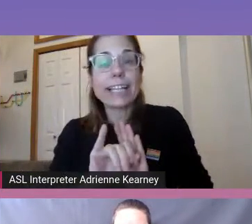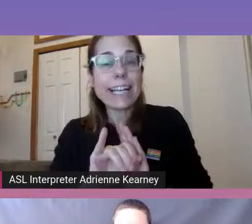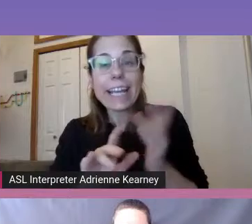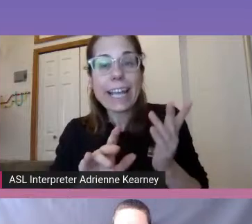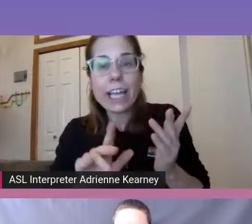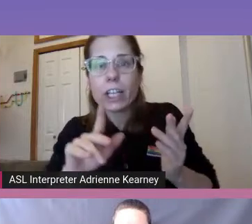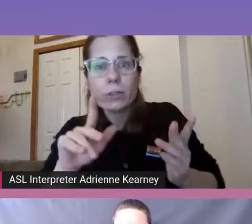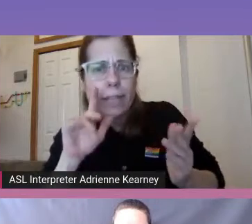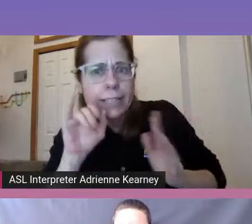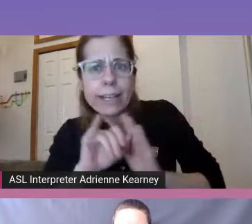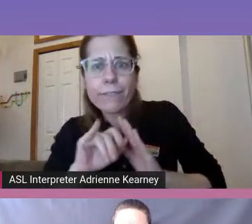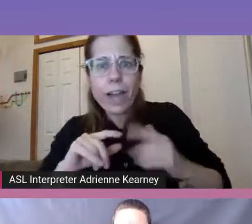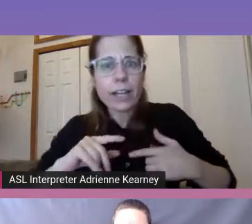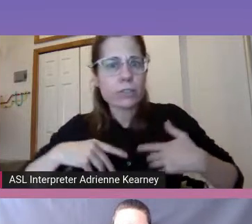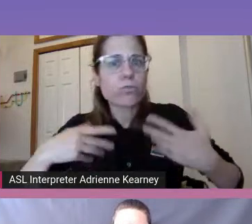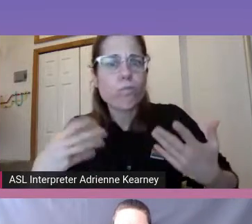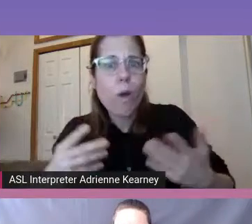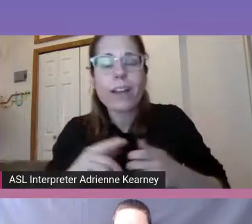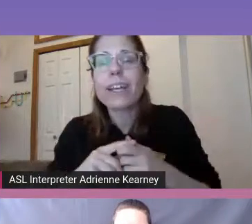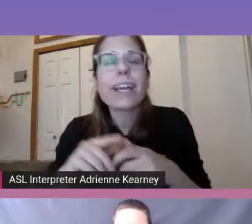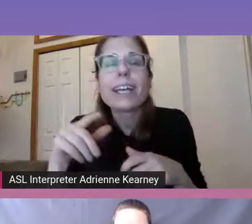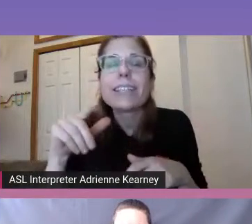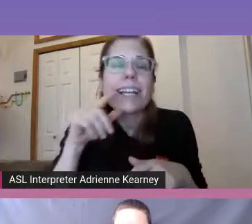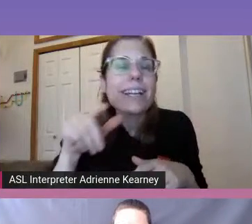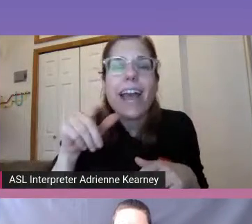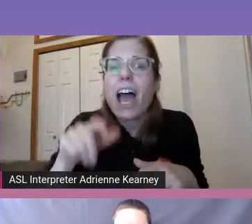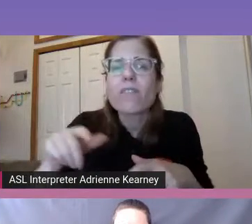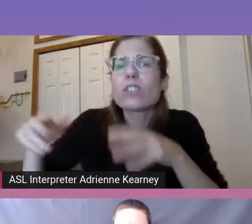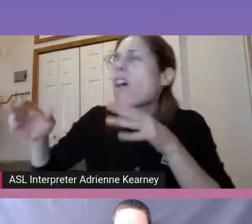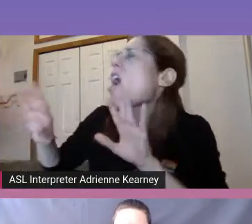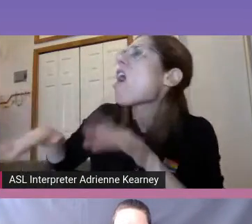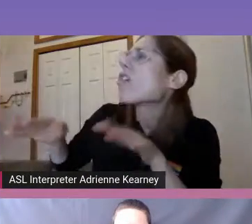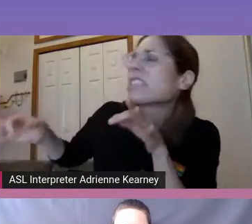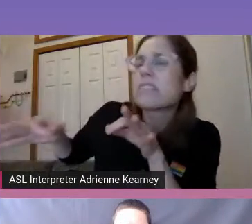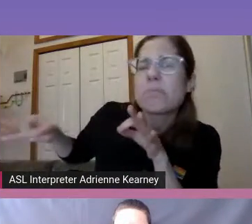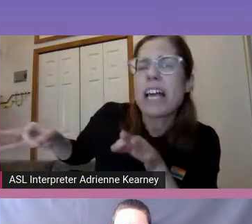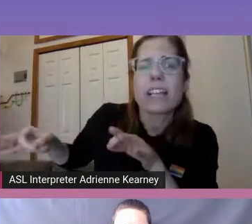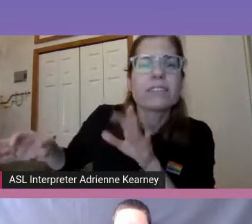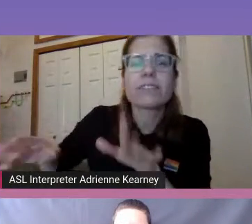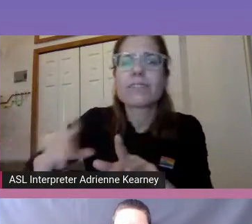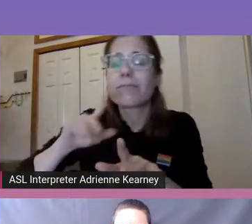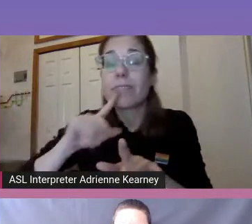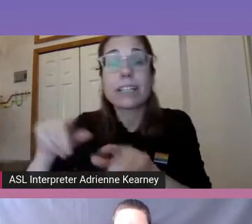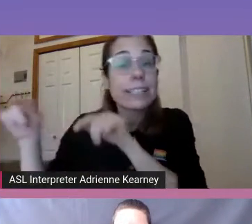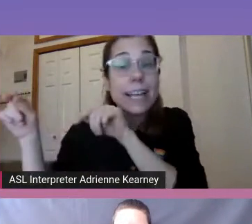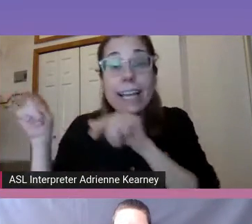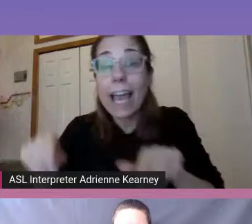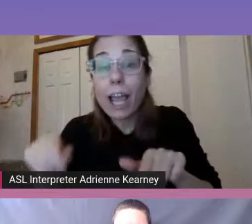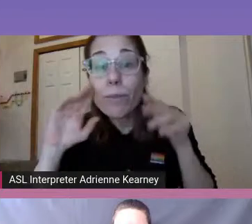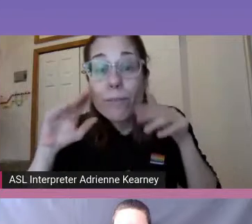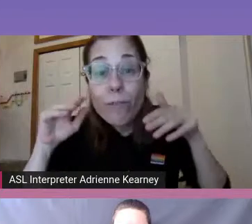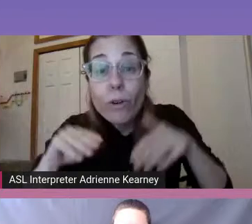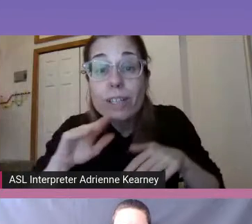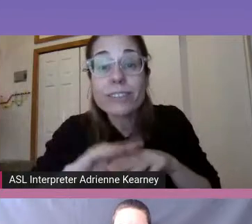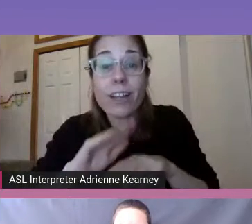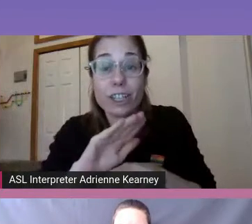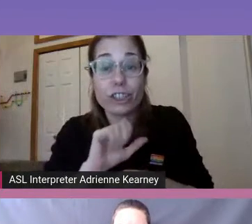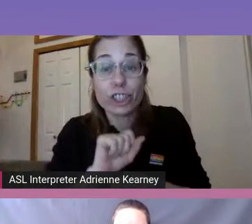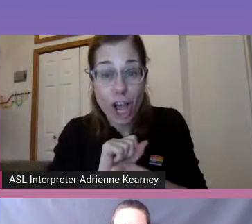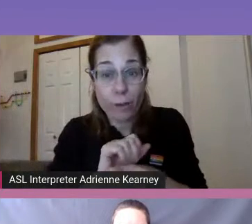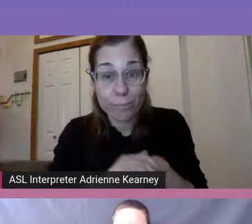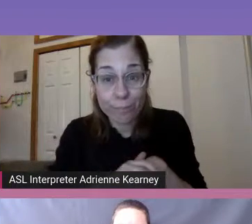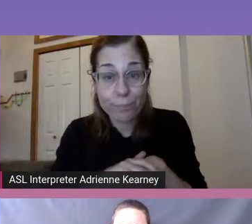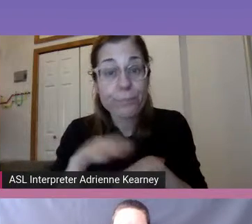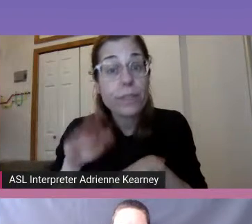on lighting, right? Or working on costumes. They could just focus on doing their job. And then on top of that, she did training